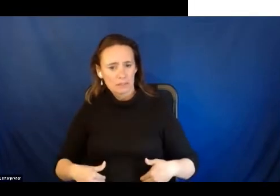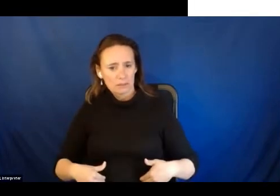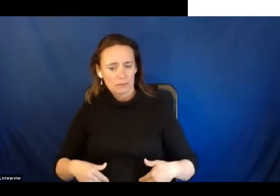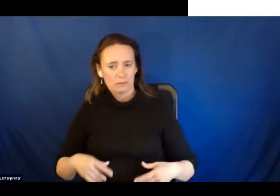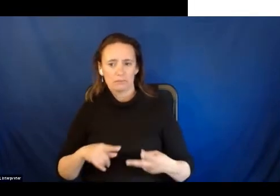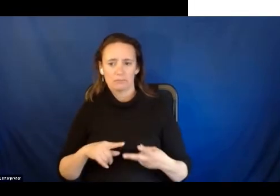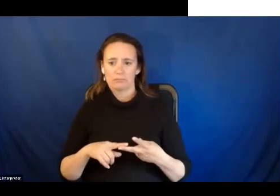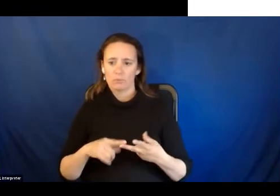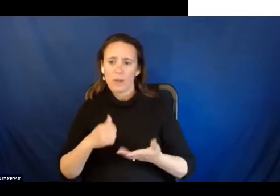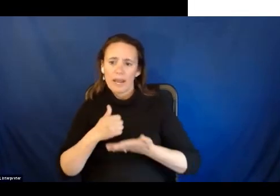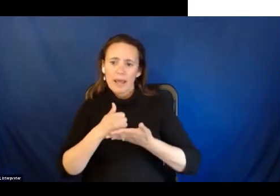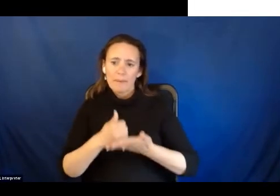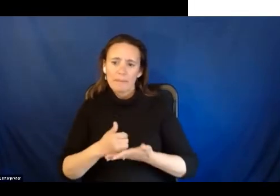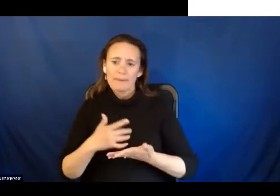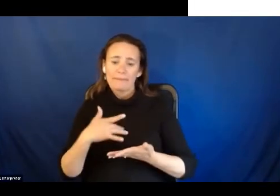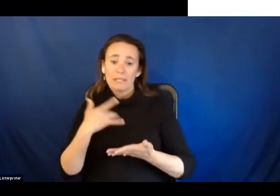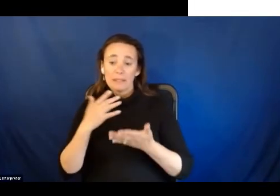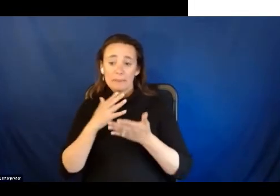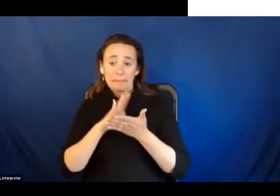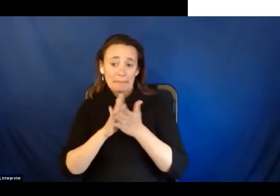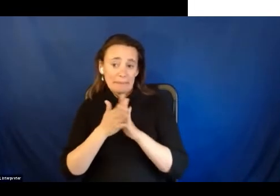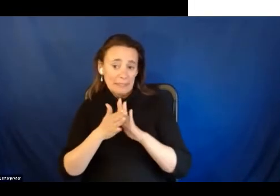healing journey?